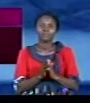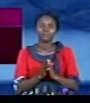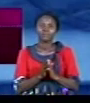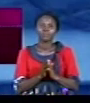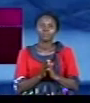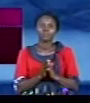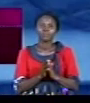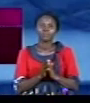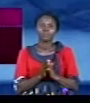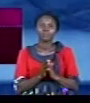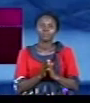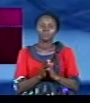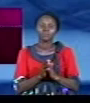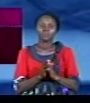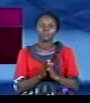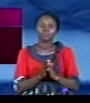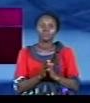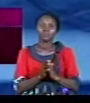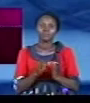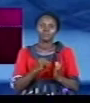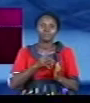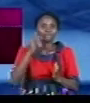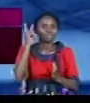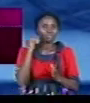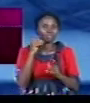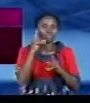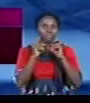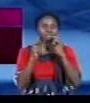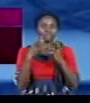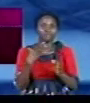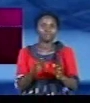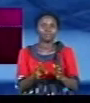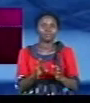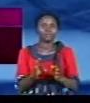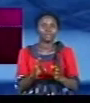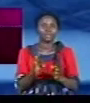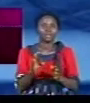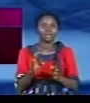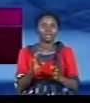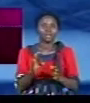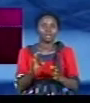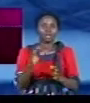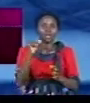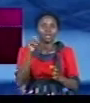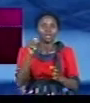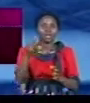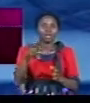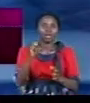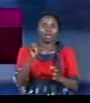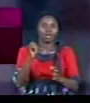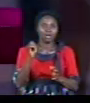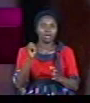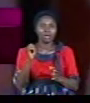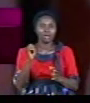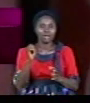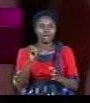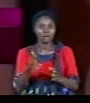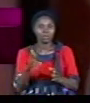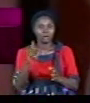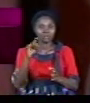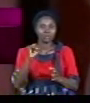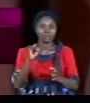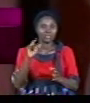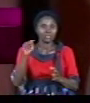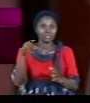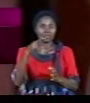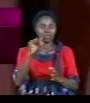hepatitis B, and before then, I've been going to hospital almost every month, and they'll be treating typhoid and malaria, and before